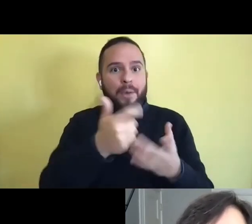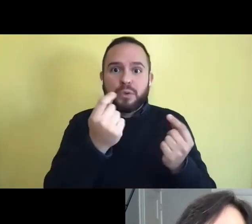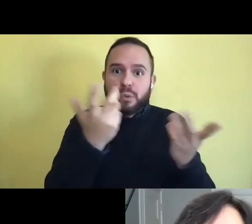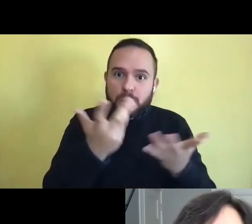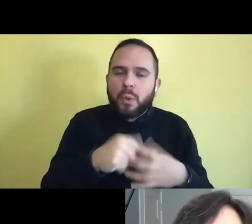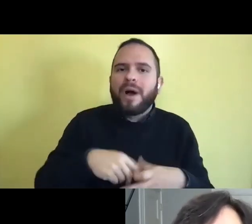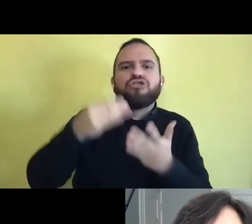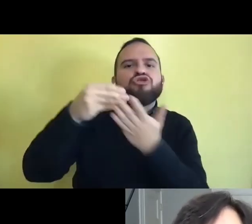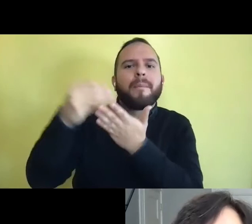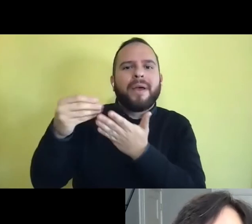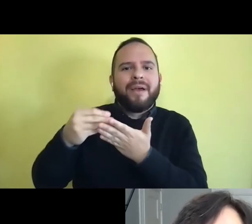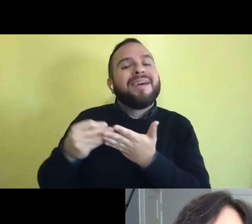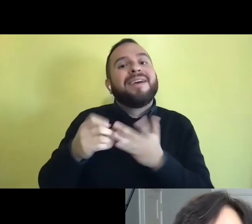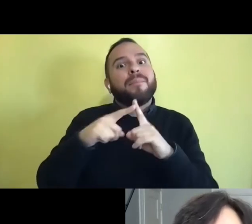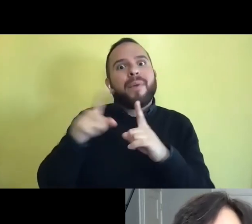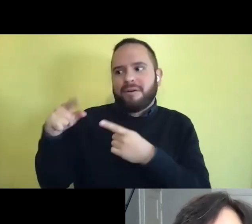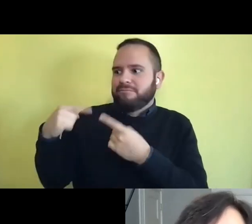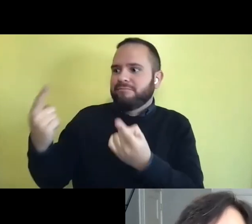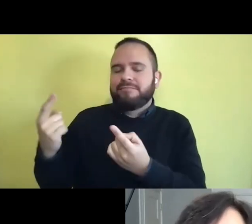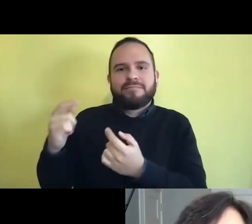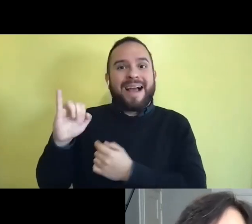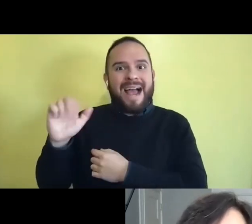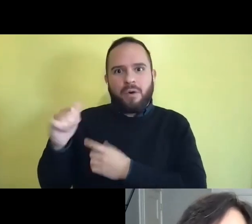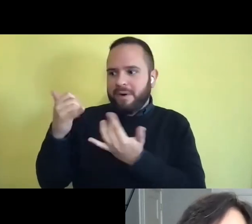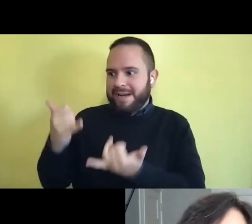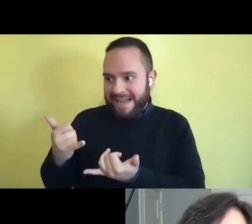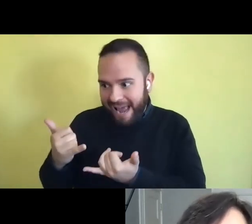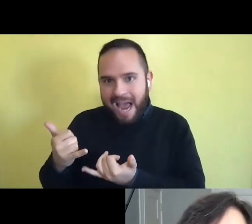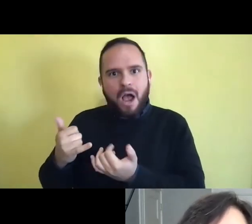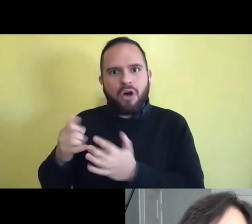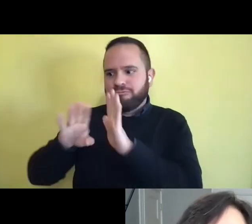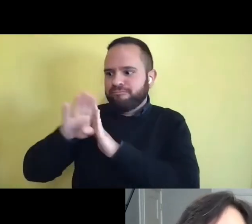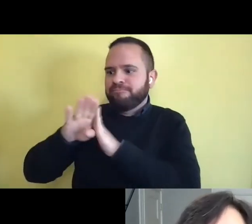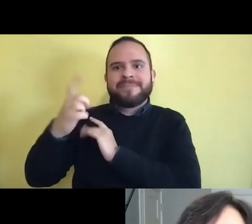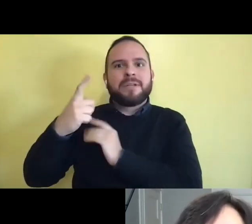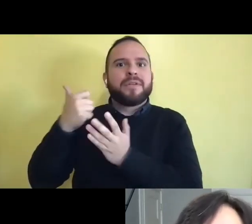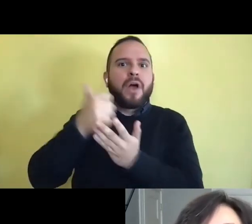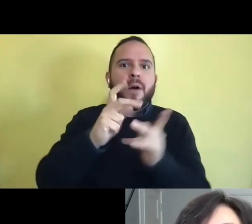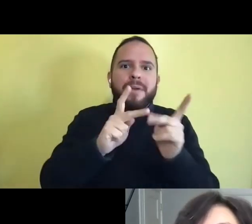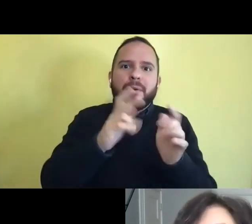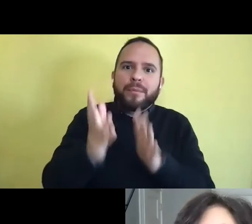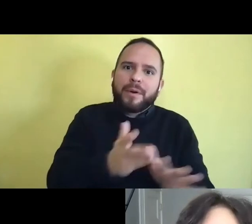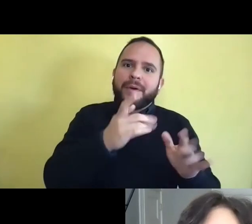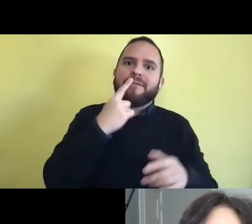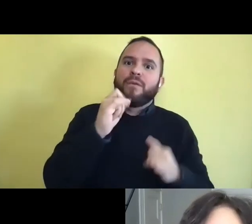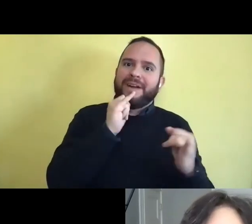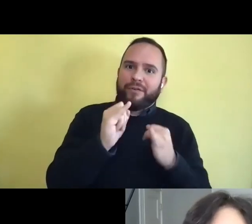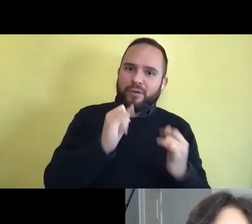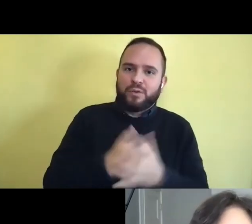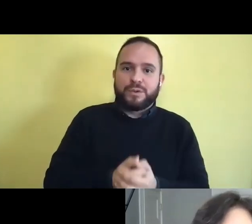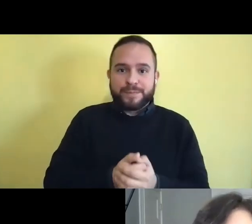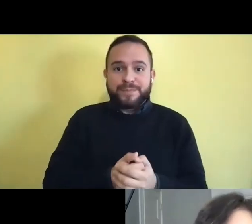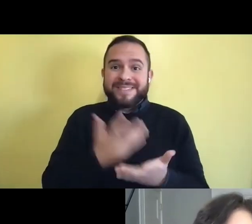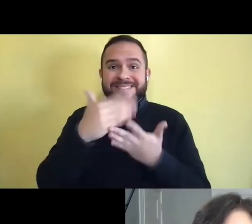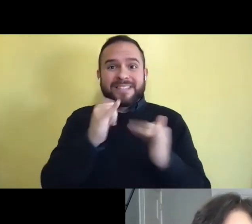initiative to help, for example, person to prepare for interviews, right? And also if some of the interviews